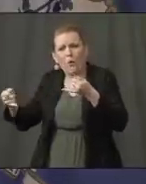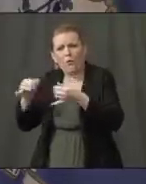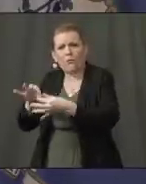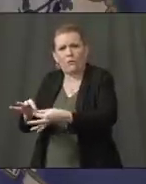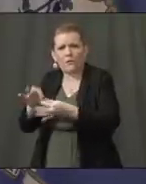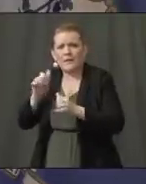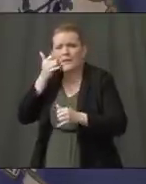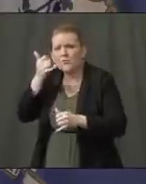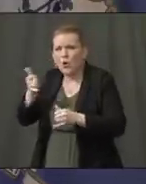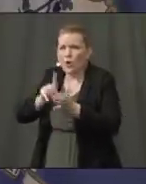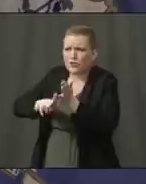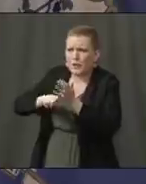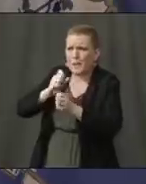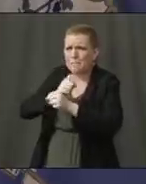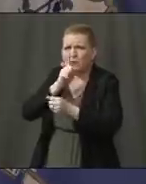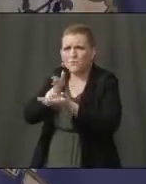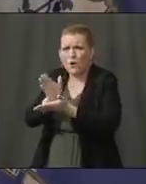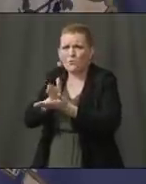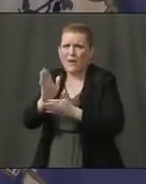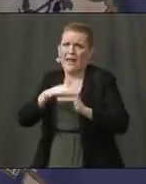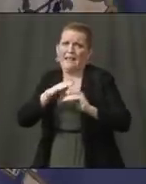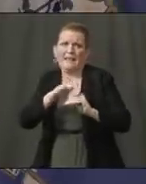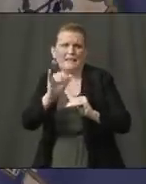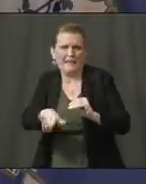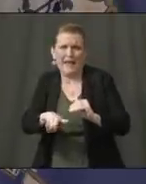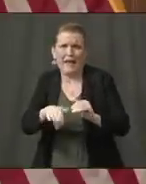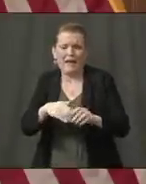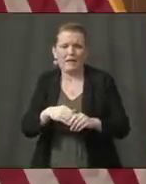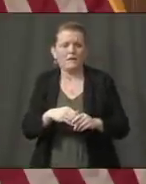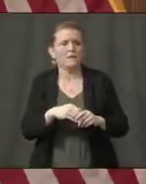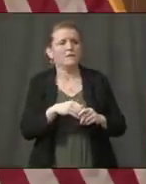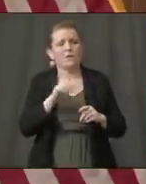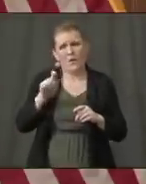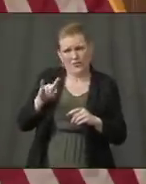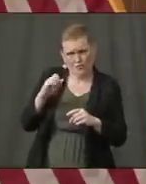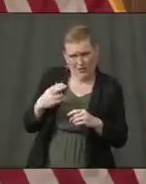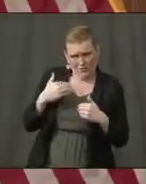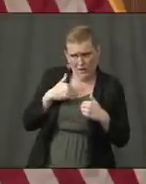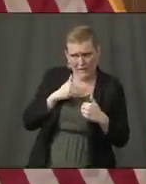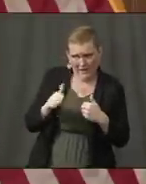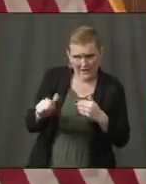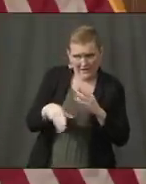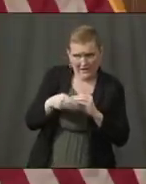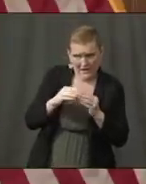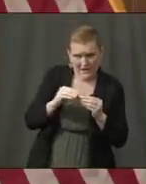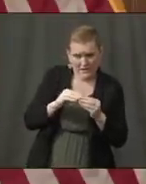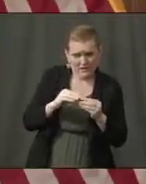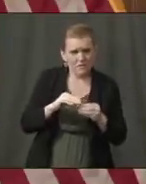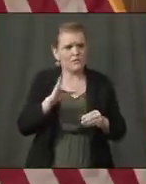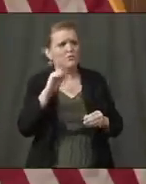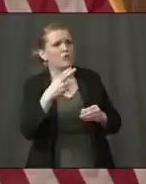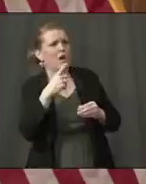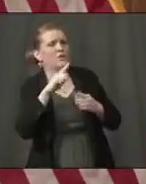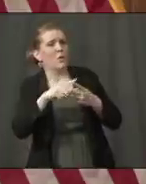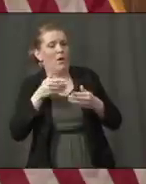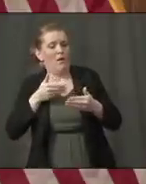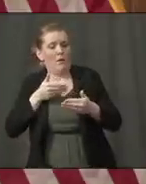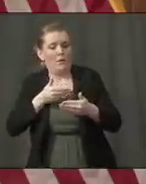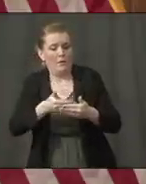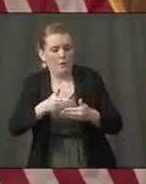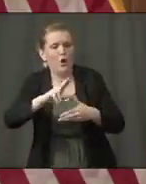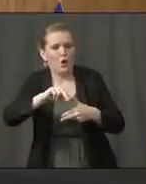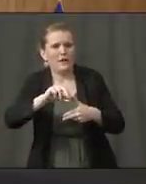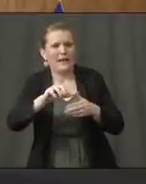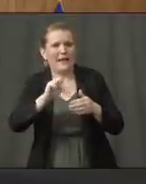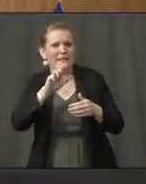other recommendations? No, I think as we get to hurricane season, Christine will probably have some additional thoughts on that. Move